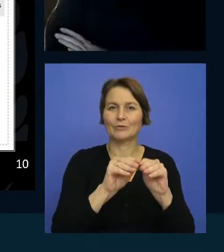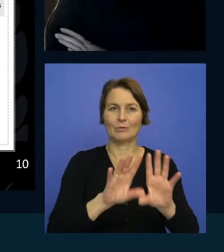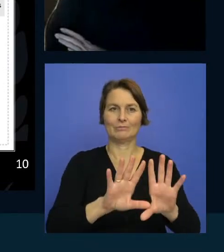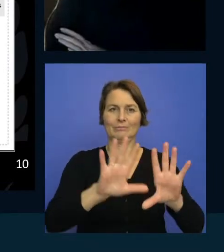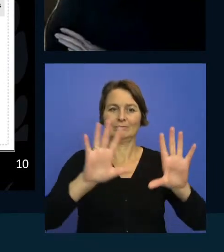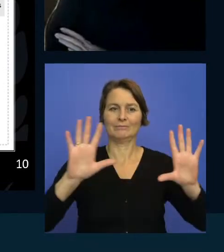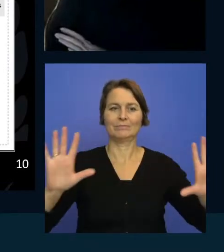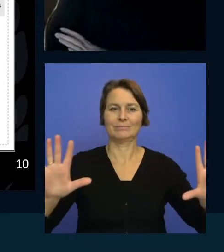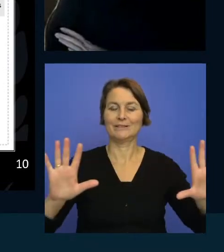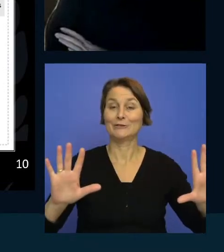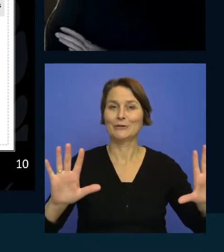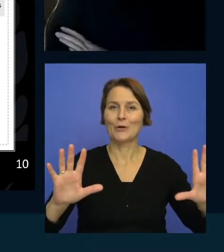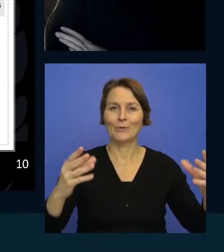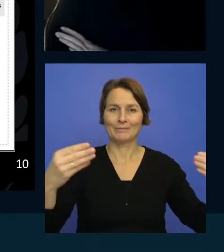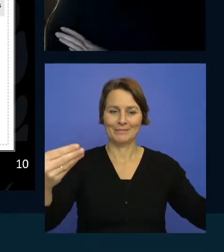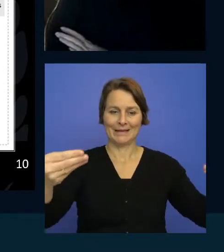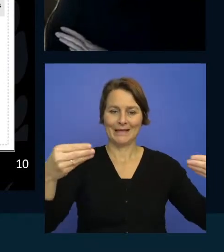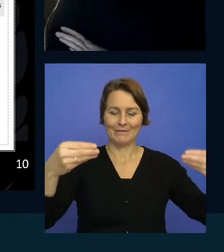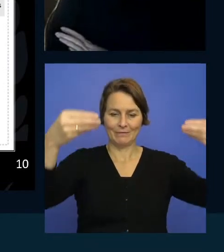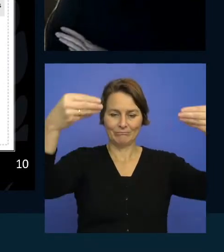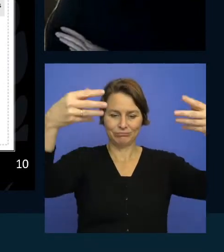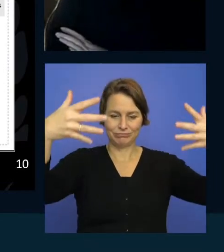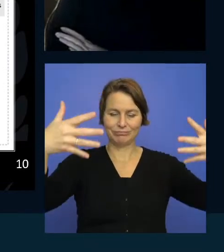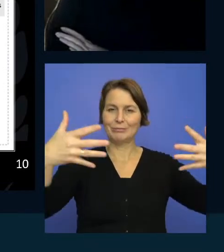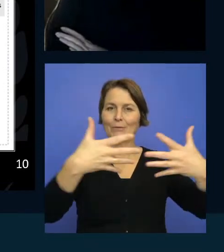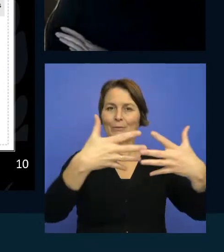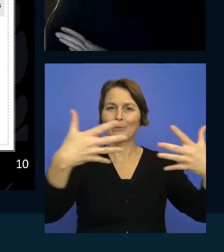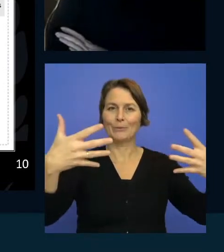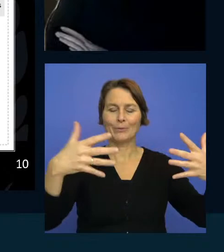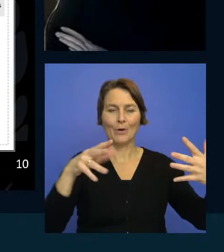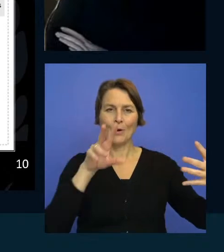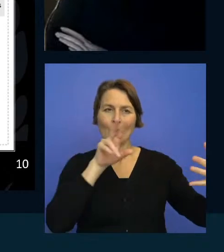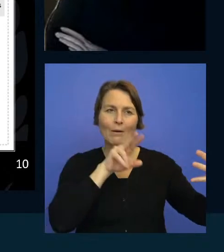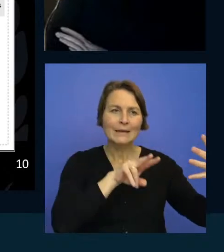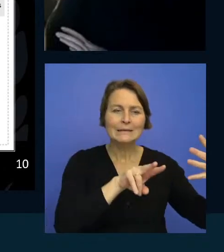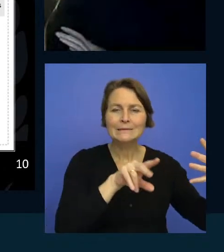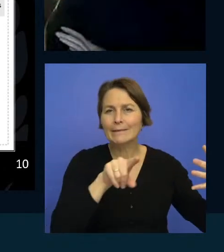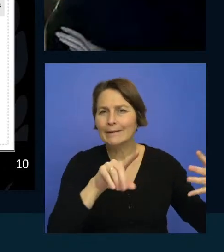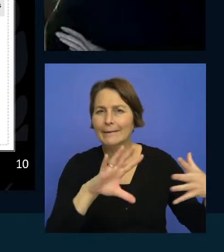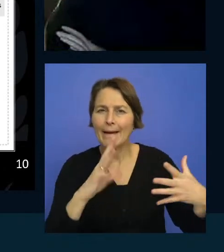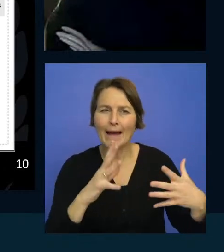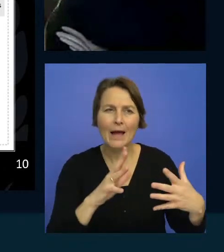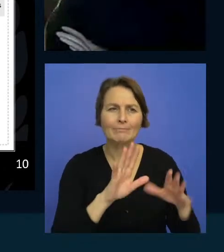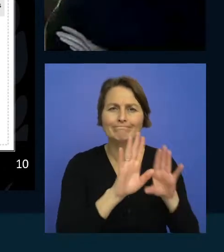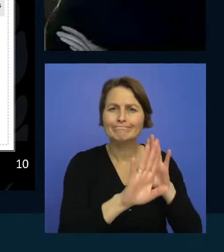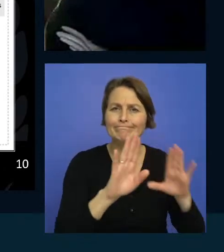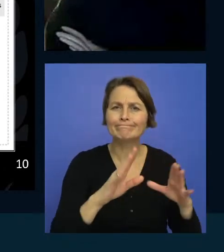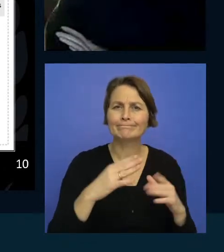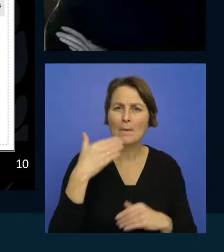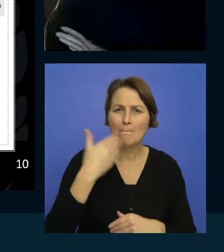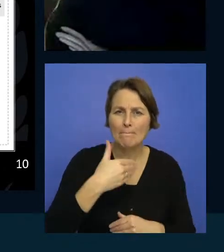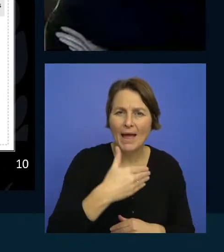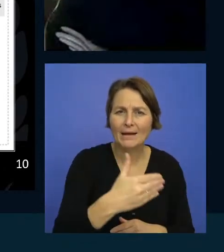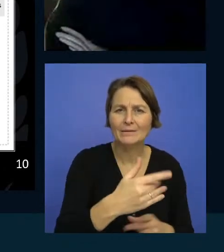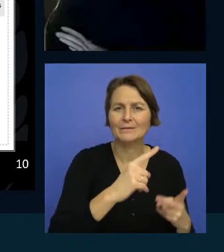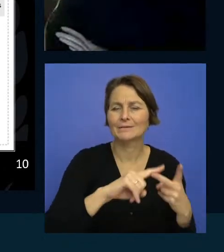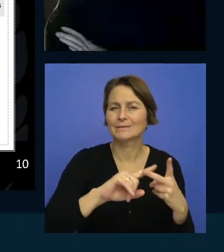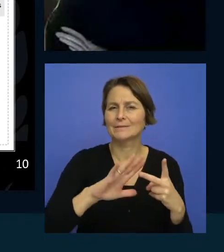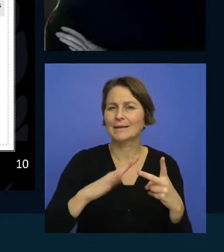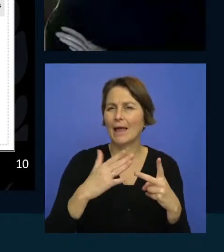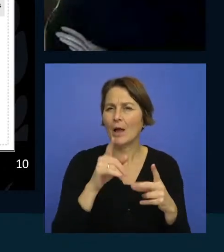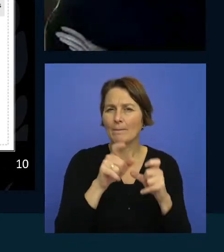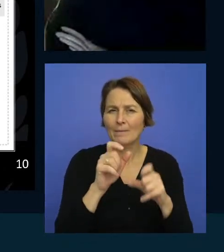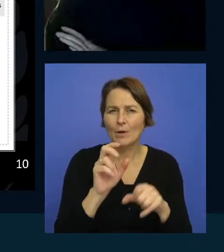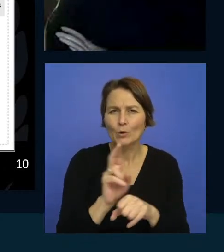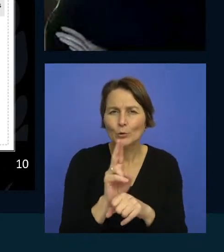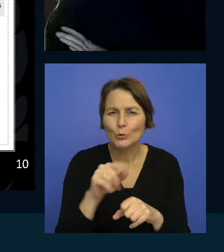it provides you a lot of insights into adoption and patterns in terms of how your